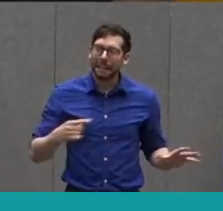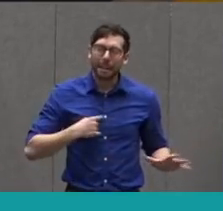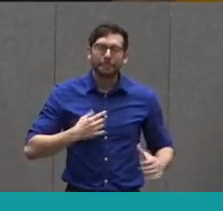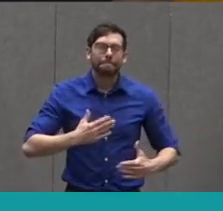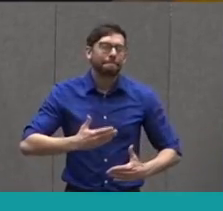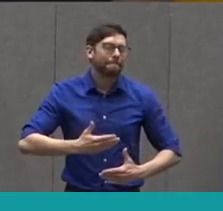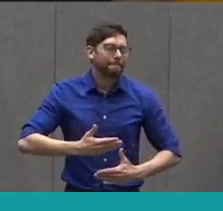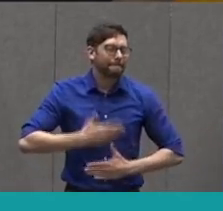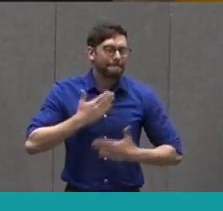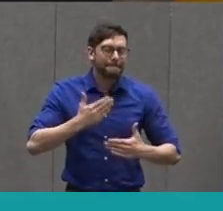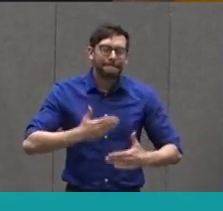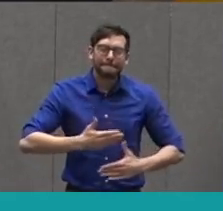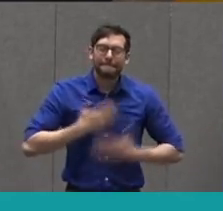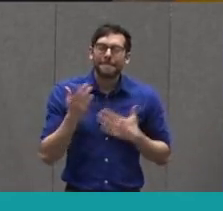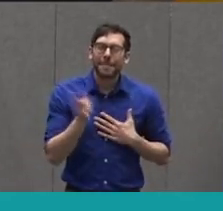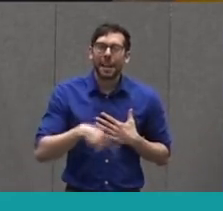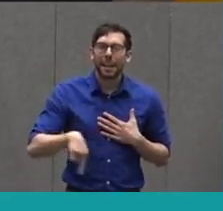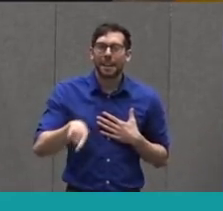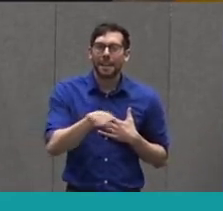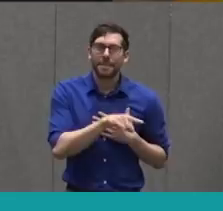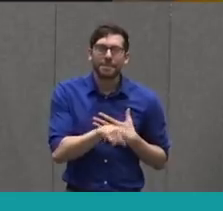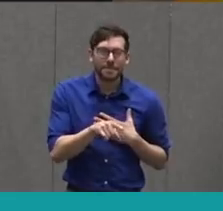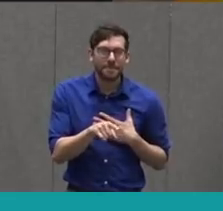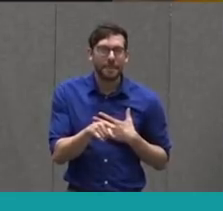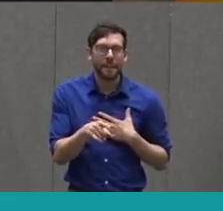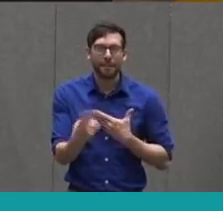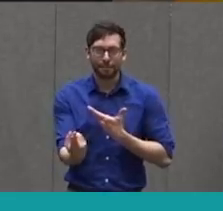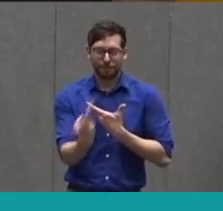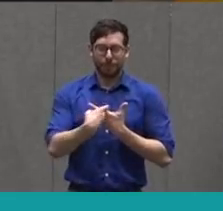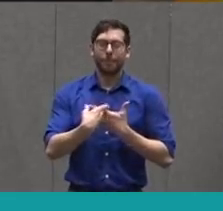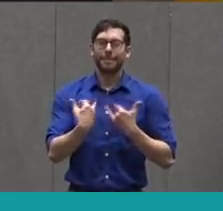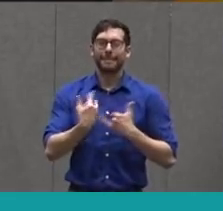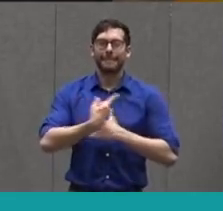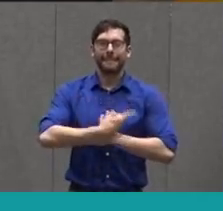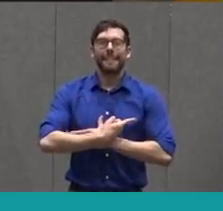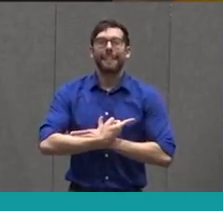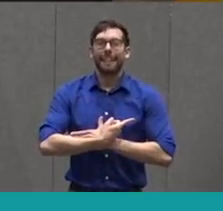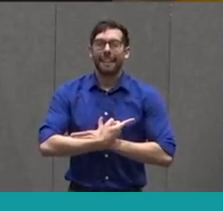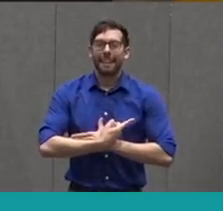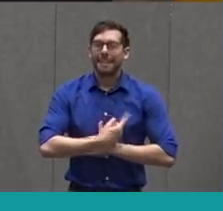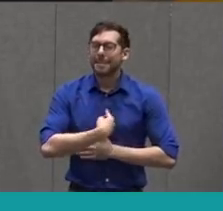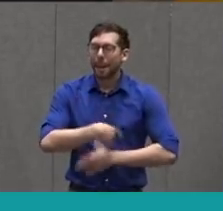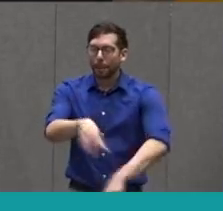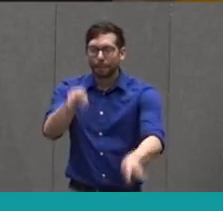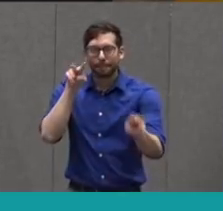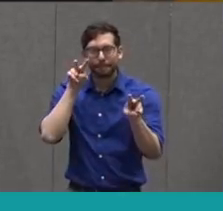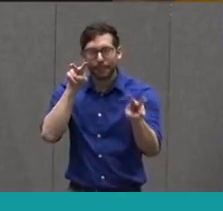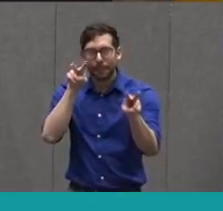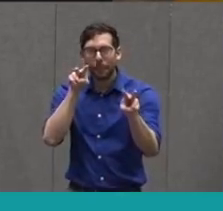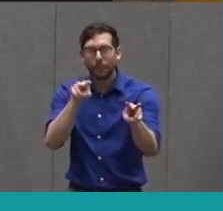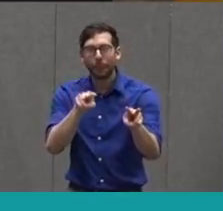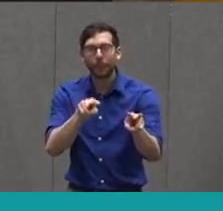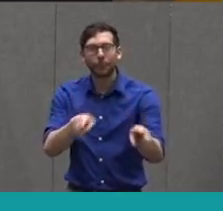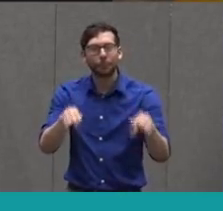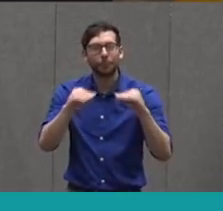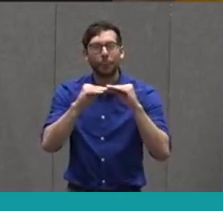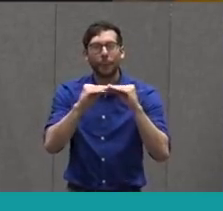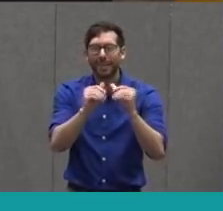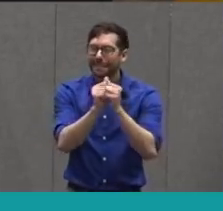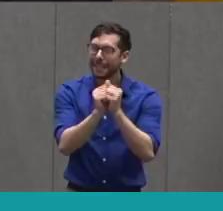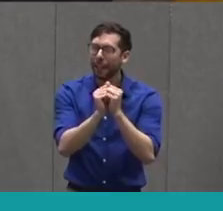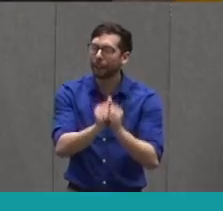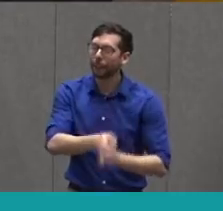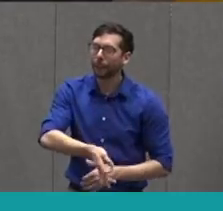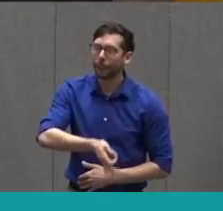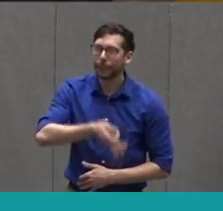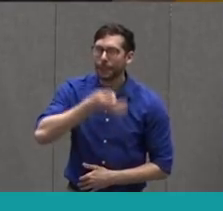you were able to join us on this journey today. And I look forward to doing more with you very soon. I